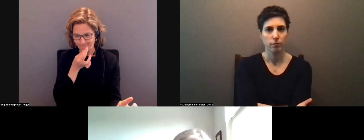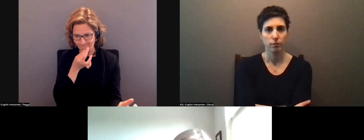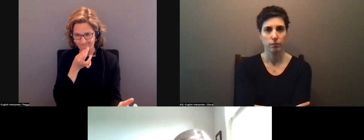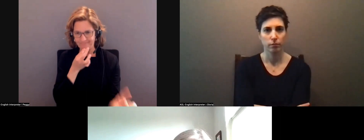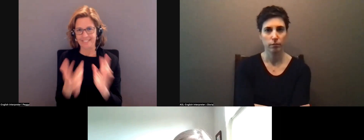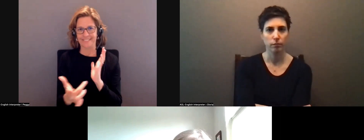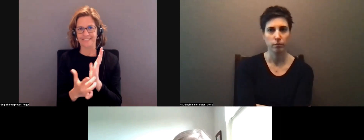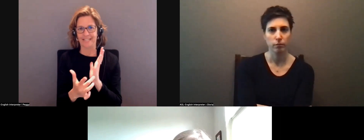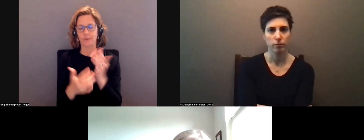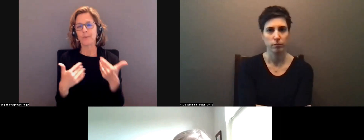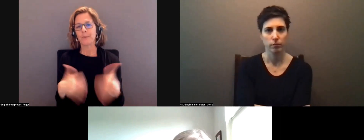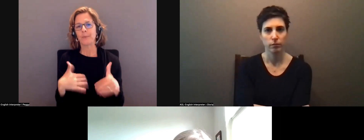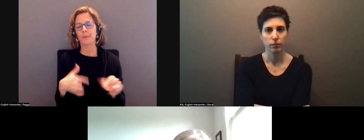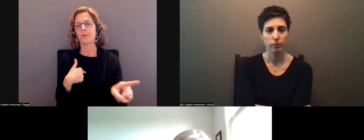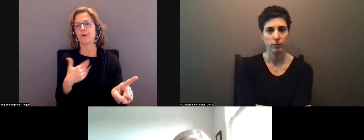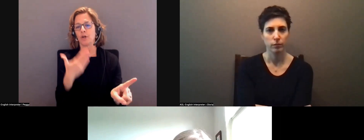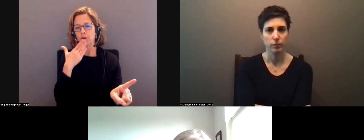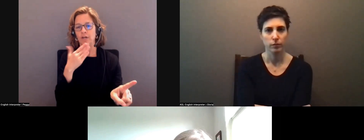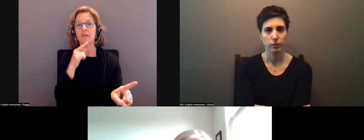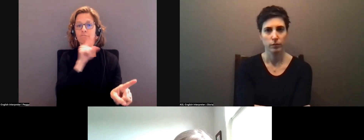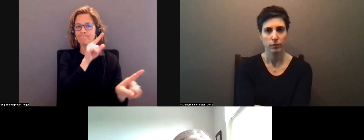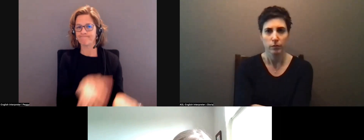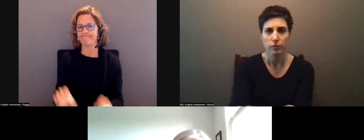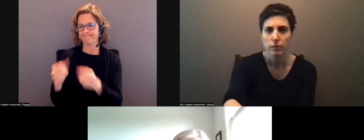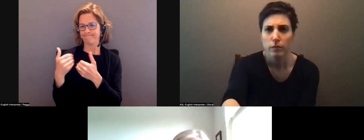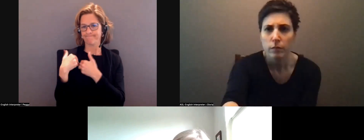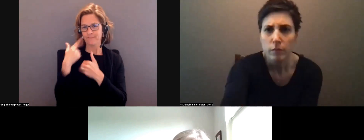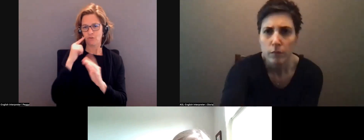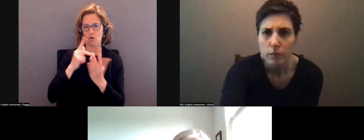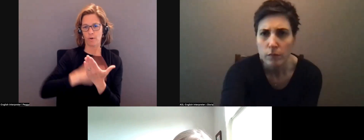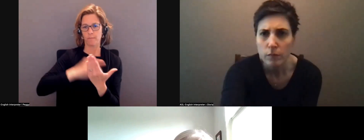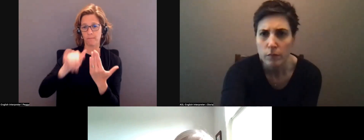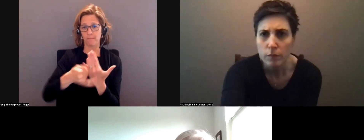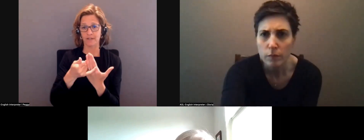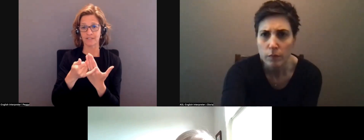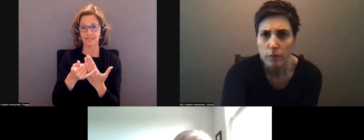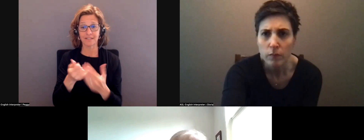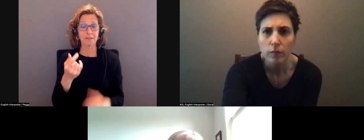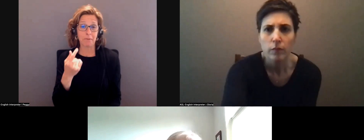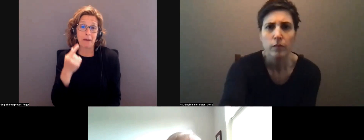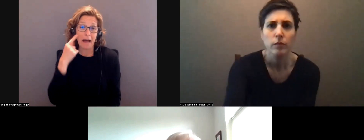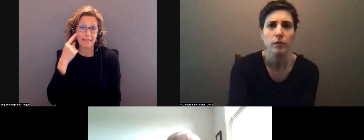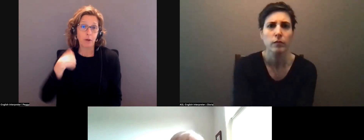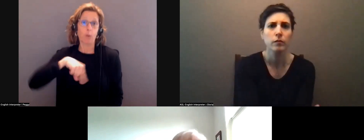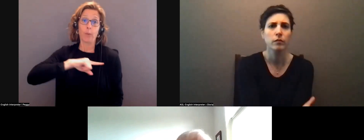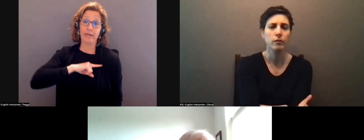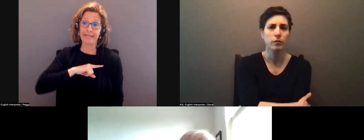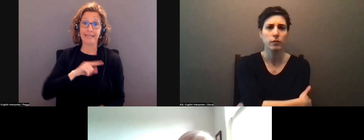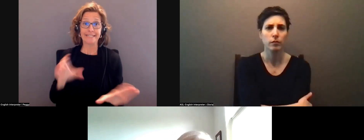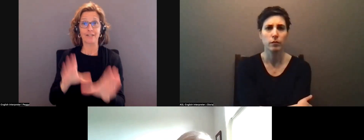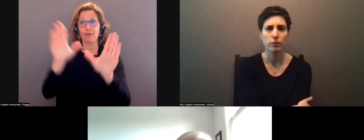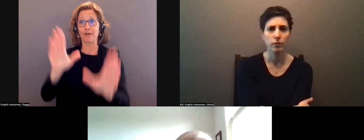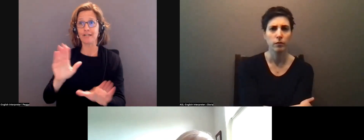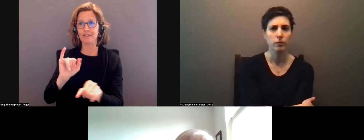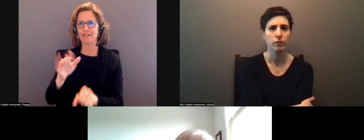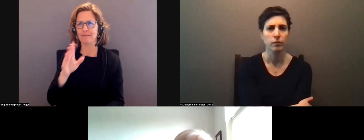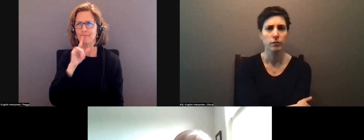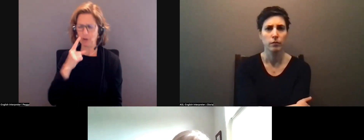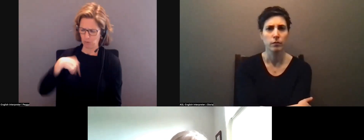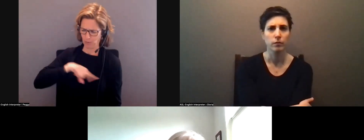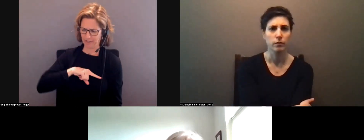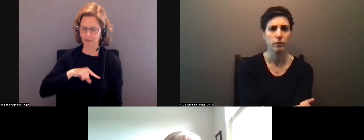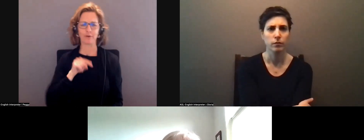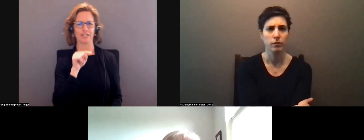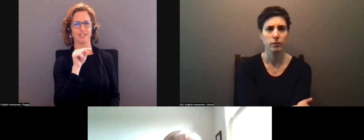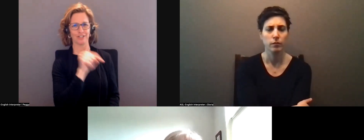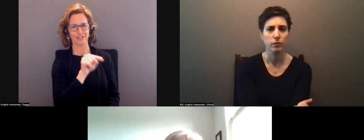this on. And we did a fabulous job. Well, she did a fabulous job. And